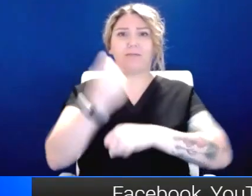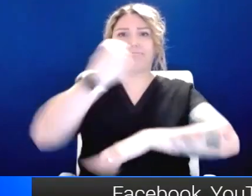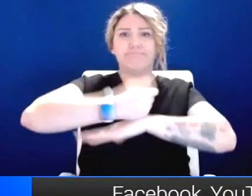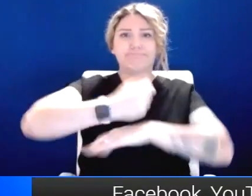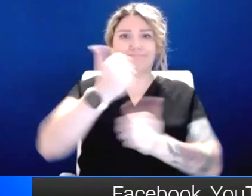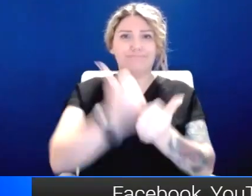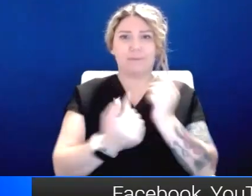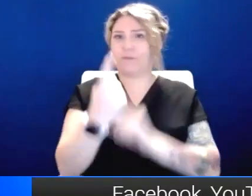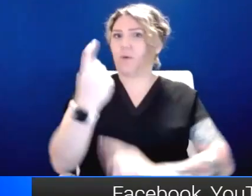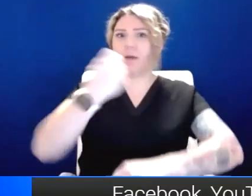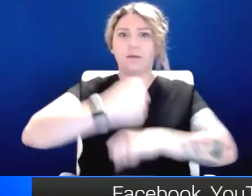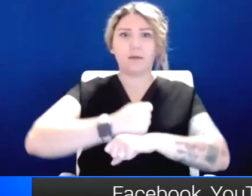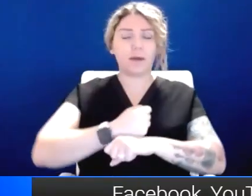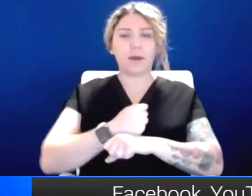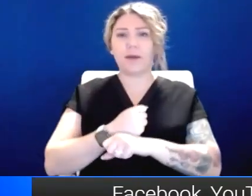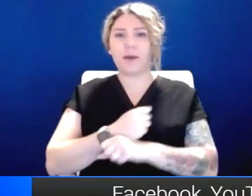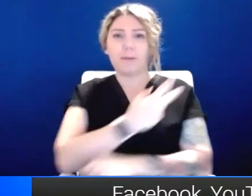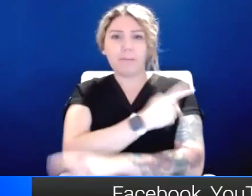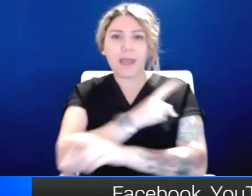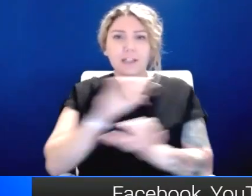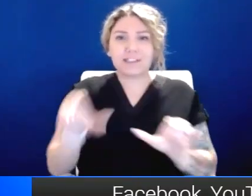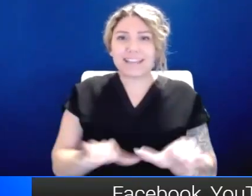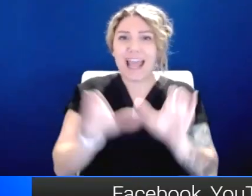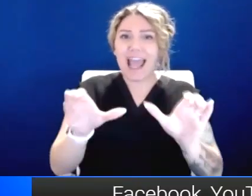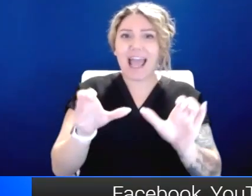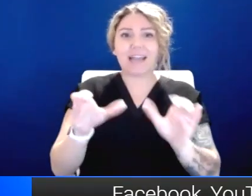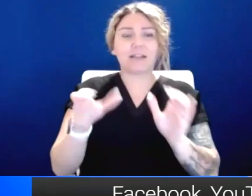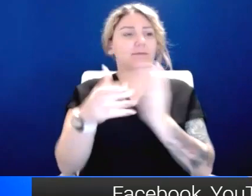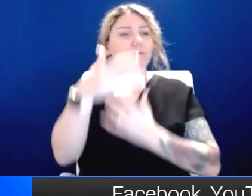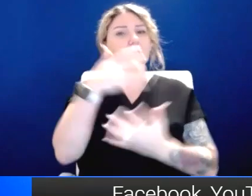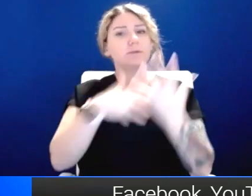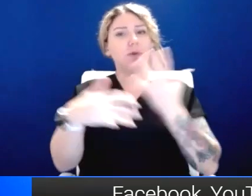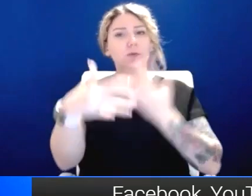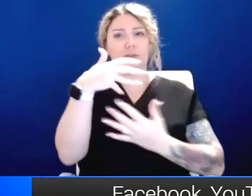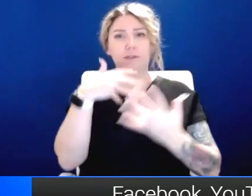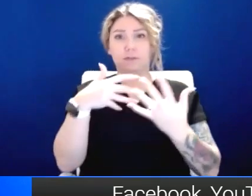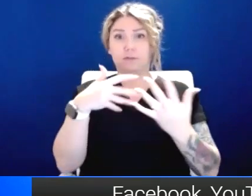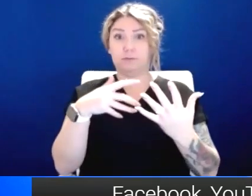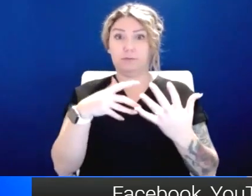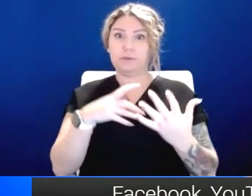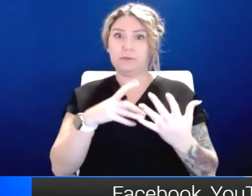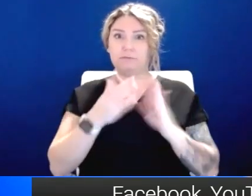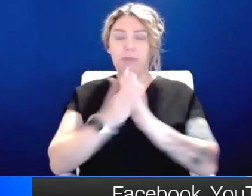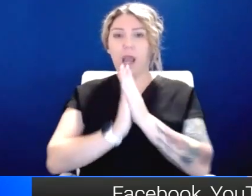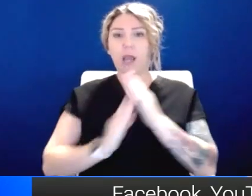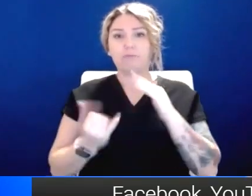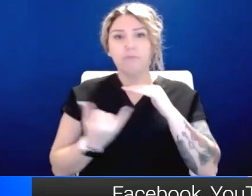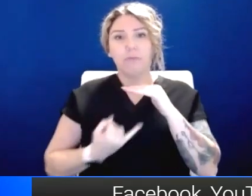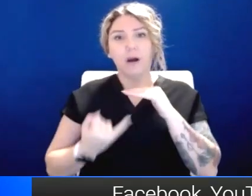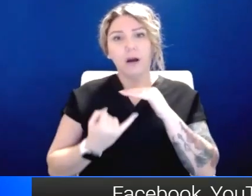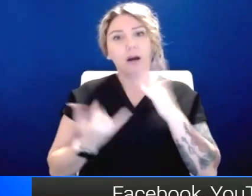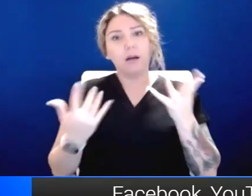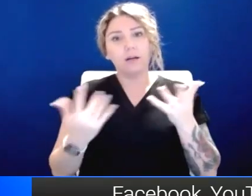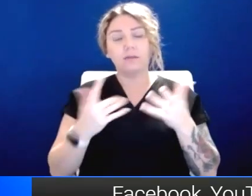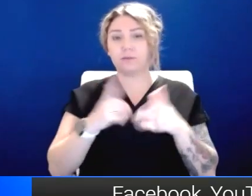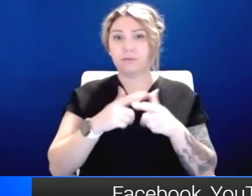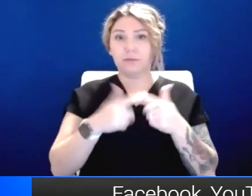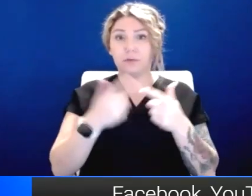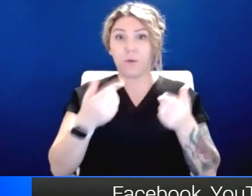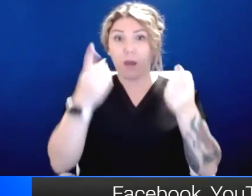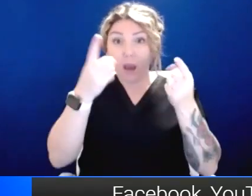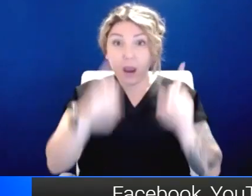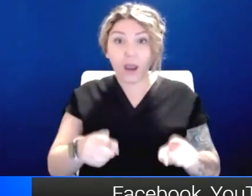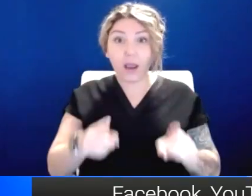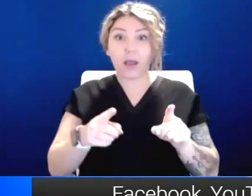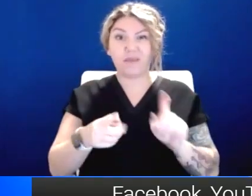who were active, who were socializing, basically went into a lockdown. And what we found is Parkinson's patients getting